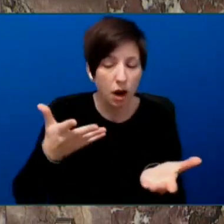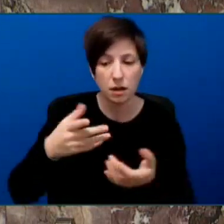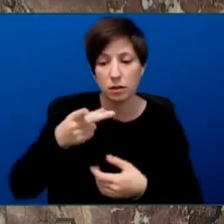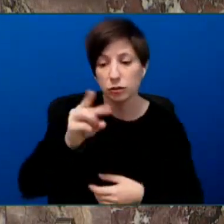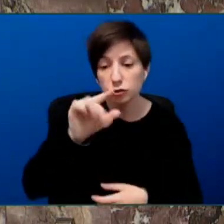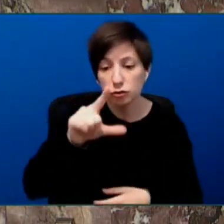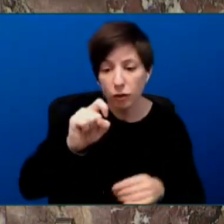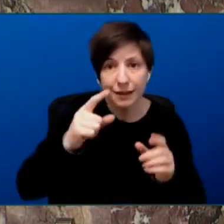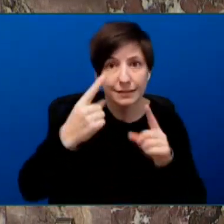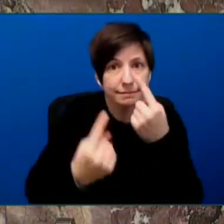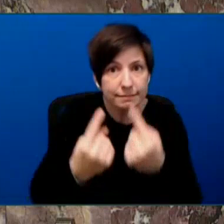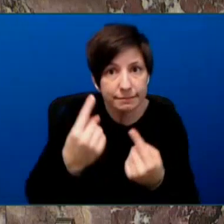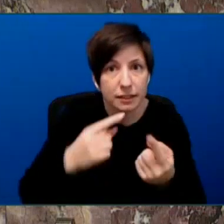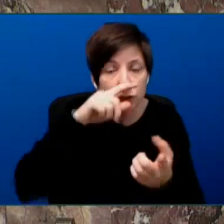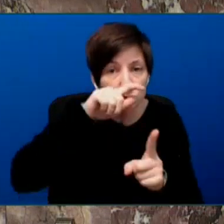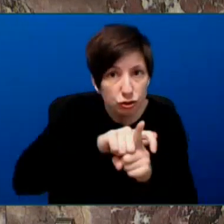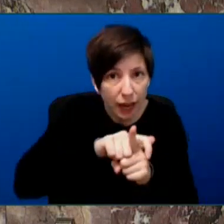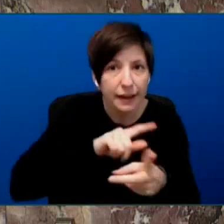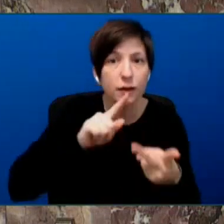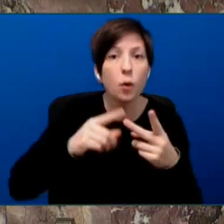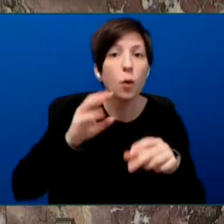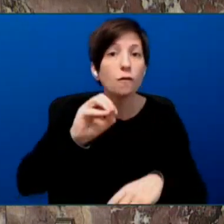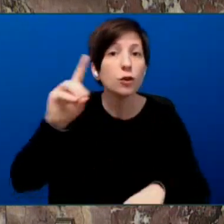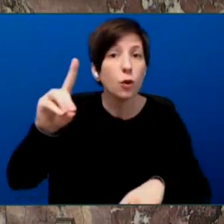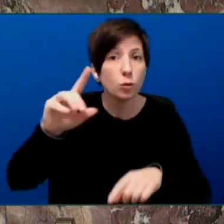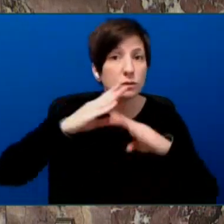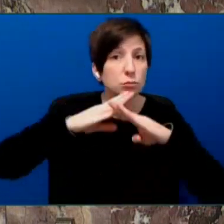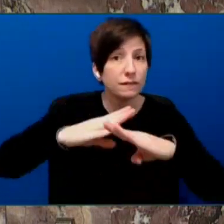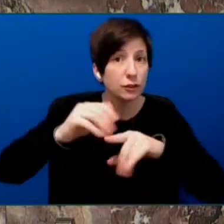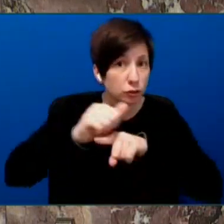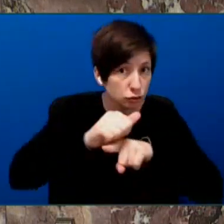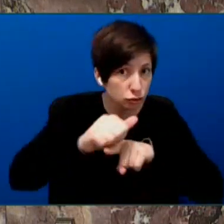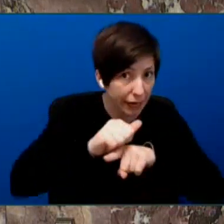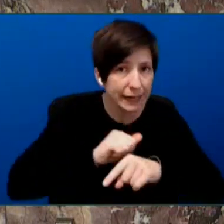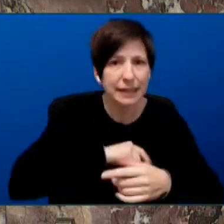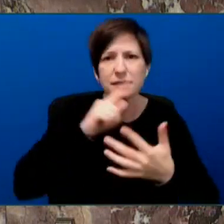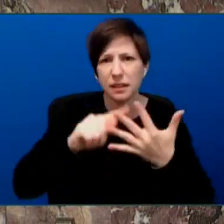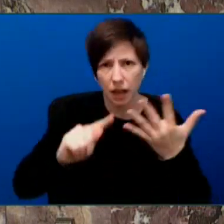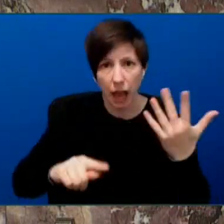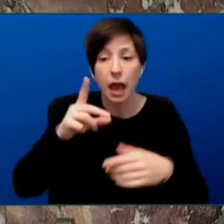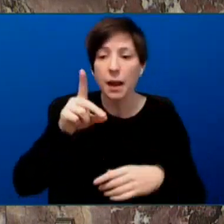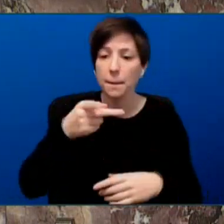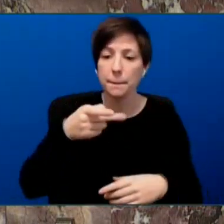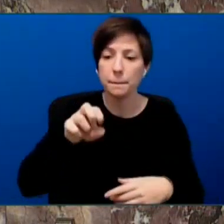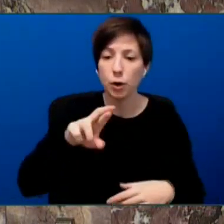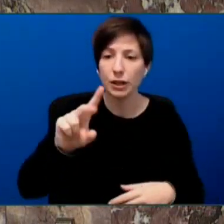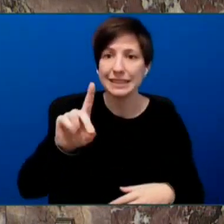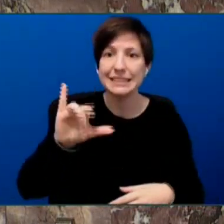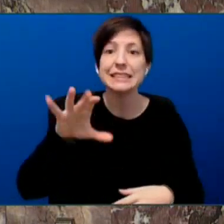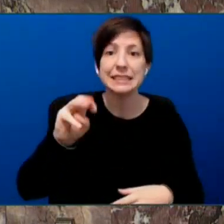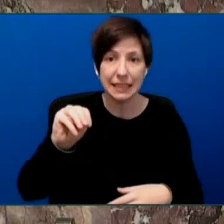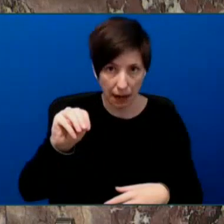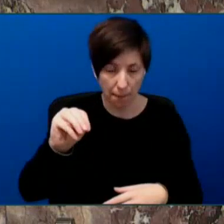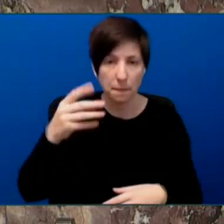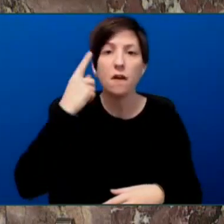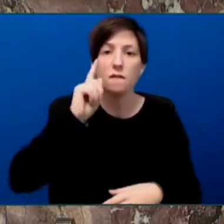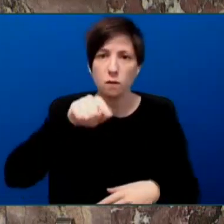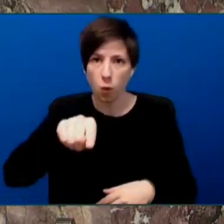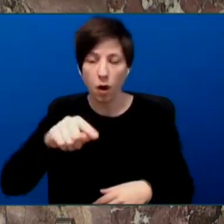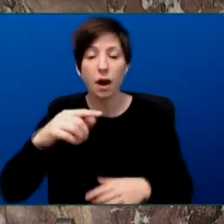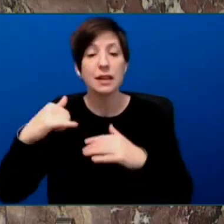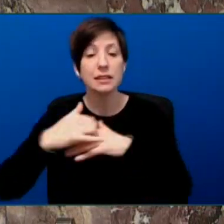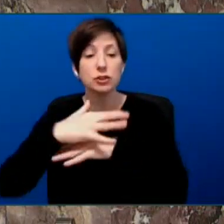training, harm reduction services, and per diems for Indigenous peer workers. And we know that those are the services